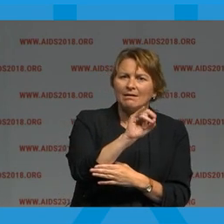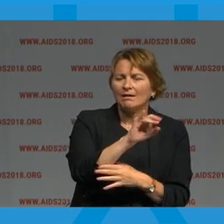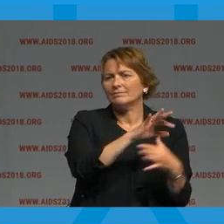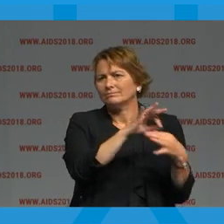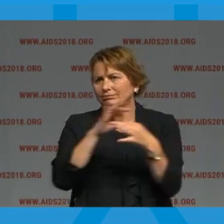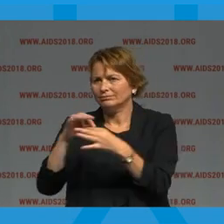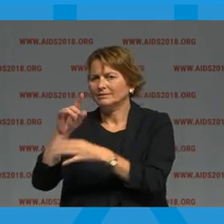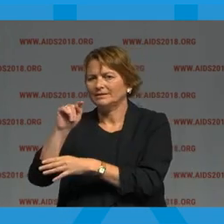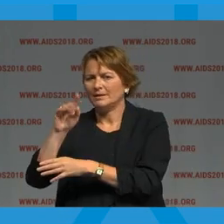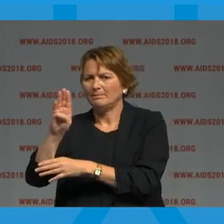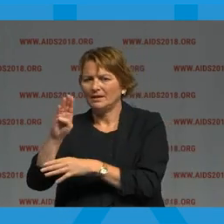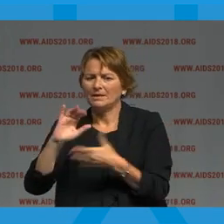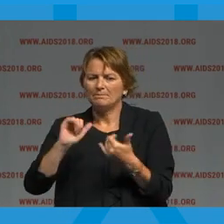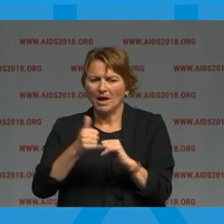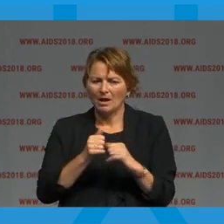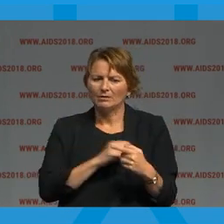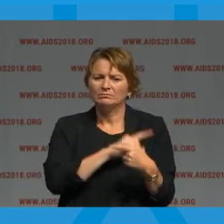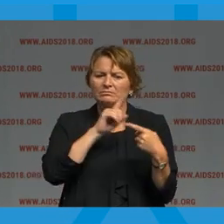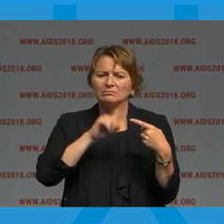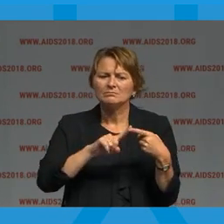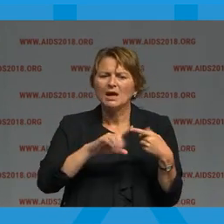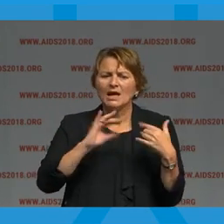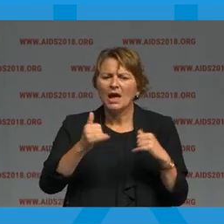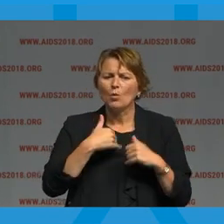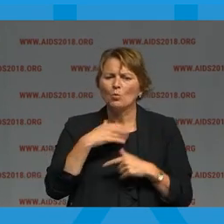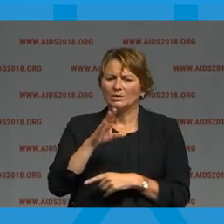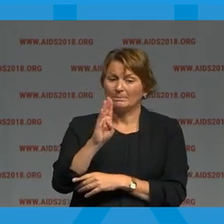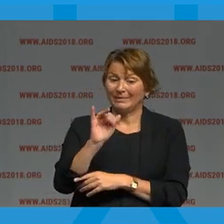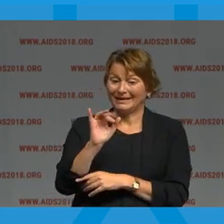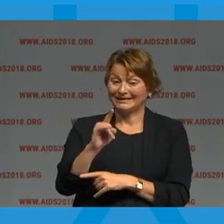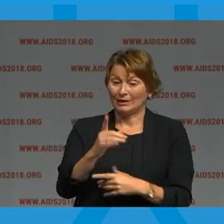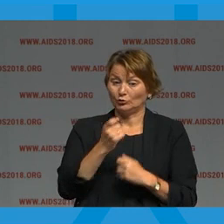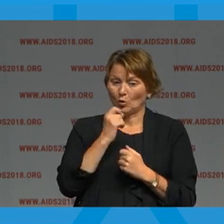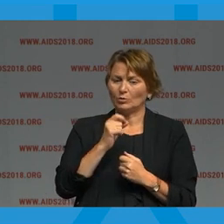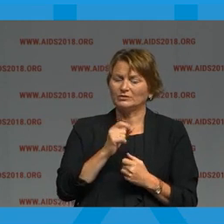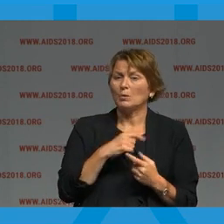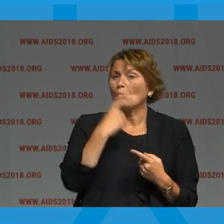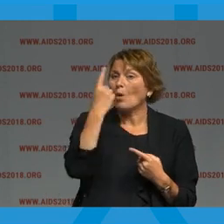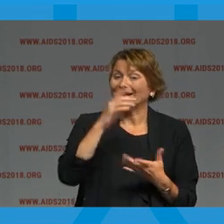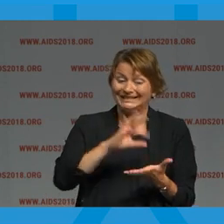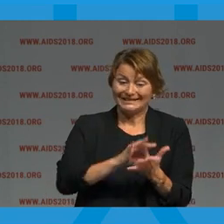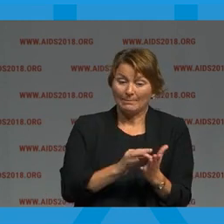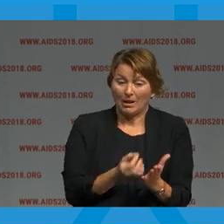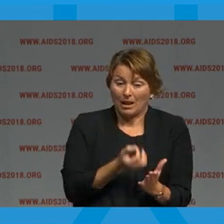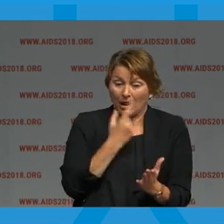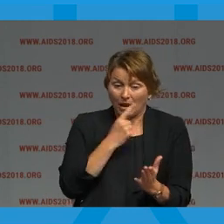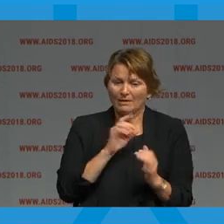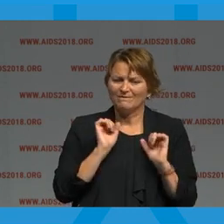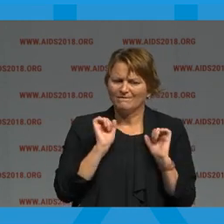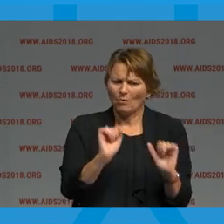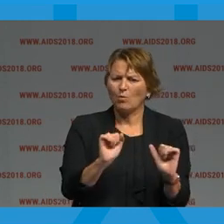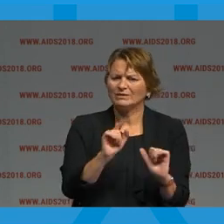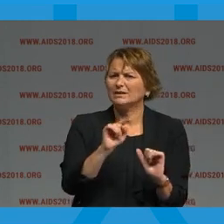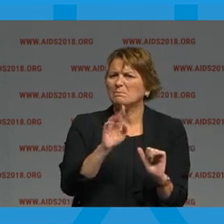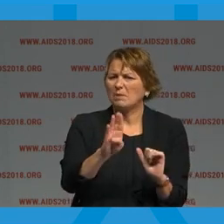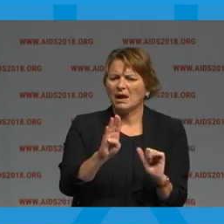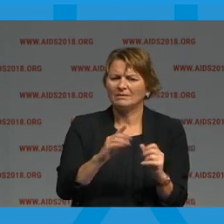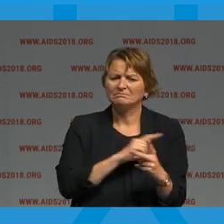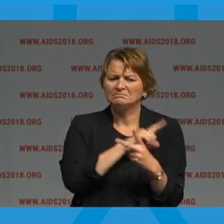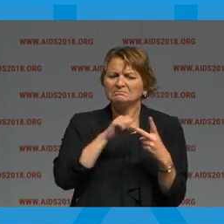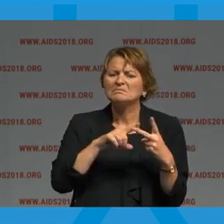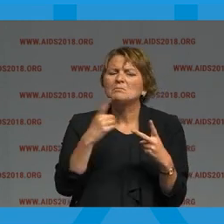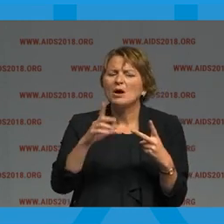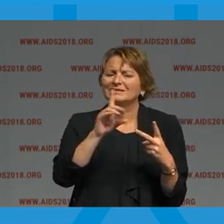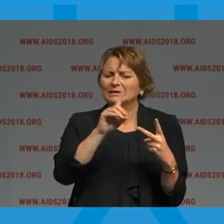or dolutegravir impact adherence if a patient is receiving a single tablet tuberculosis regimen? What about drug-drug interactions